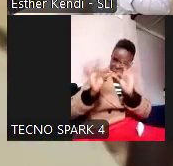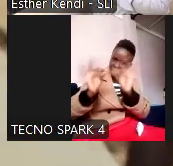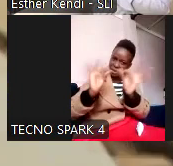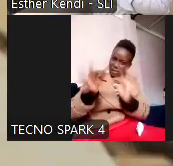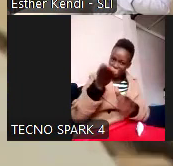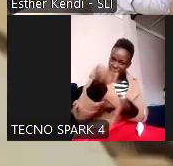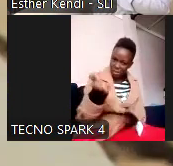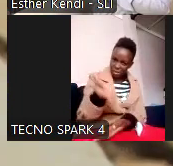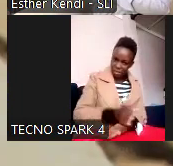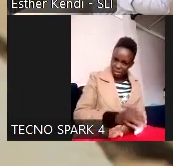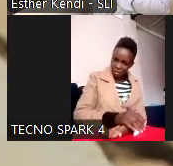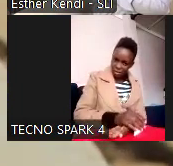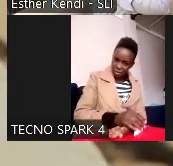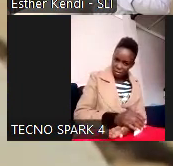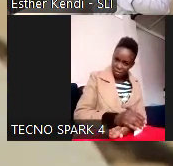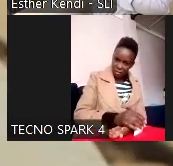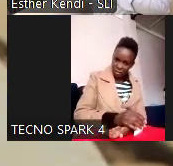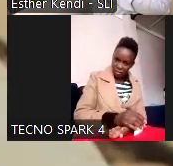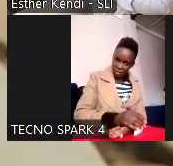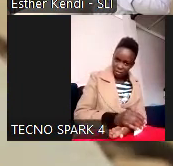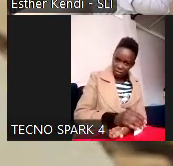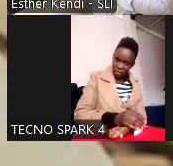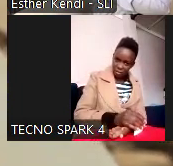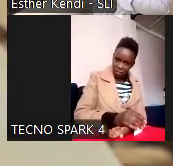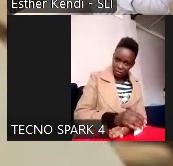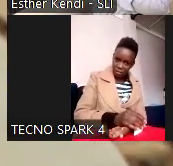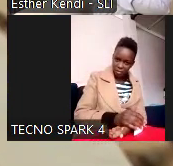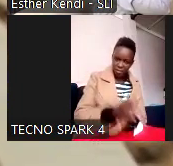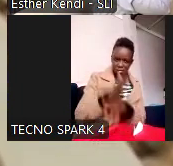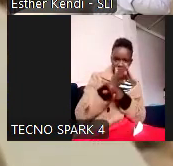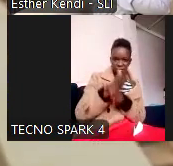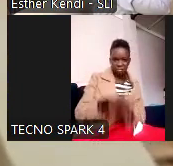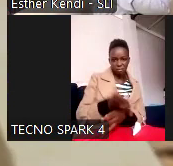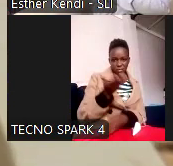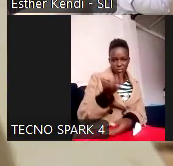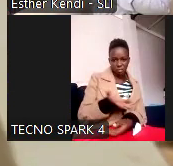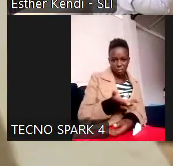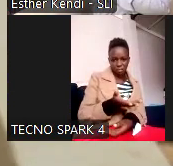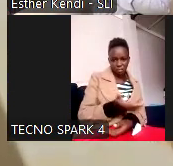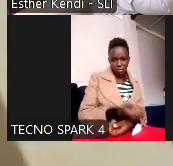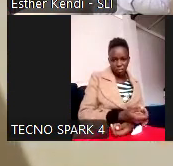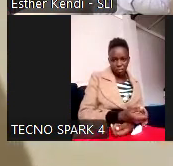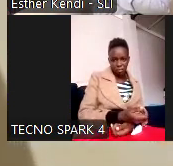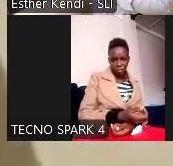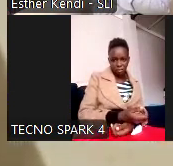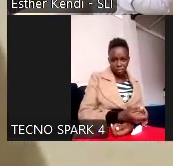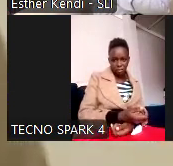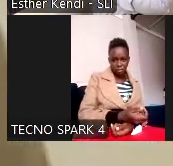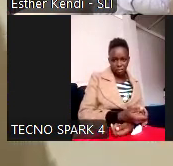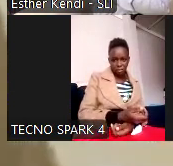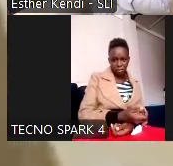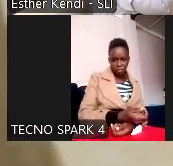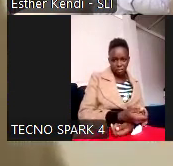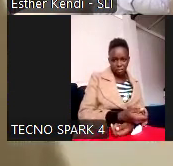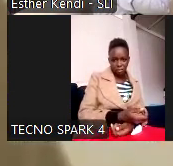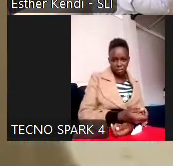associates disabled individuals with their empowerments rather than their names, skills, or contributions. In the schools I attended,